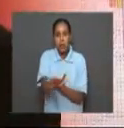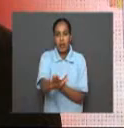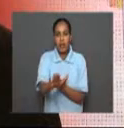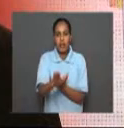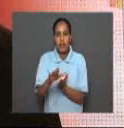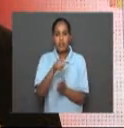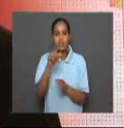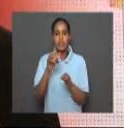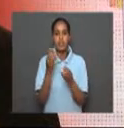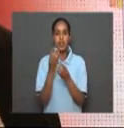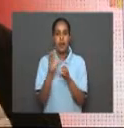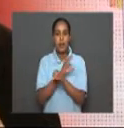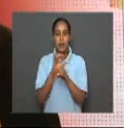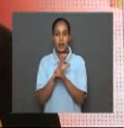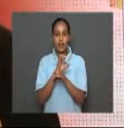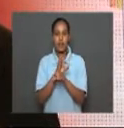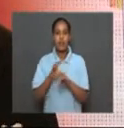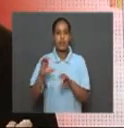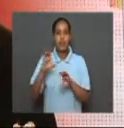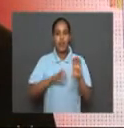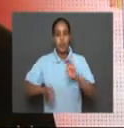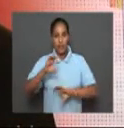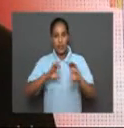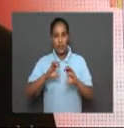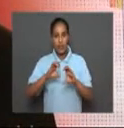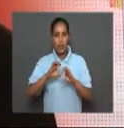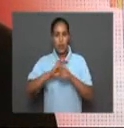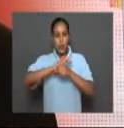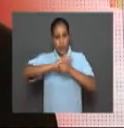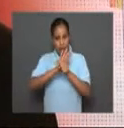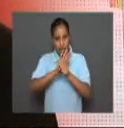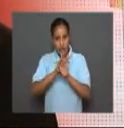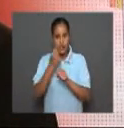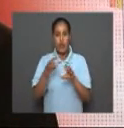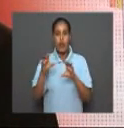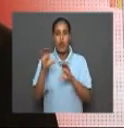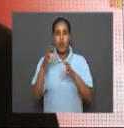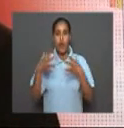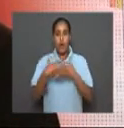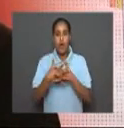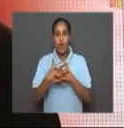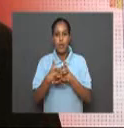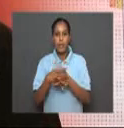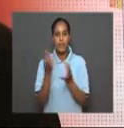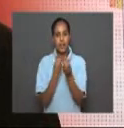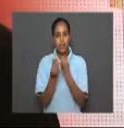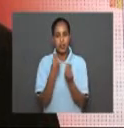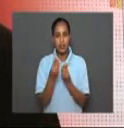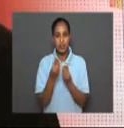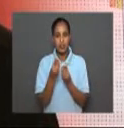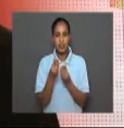His company, Kinetic Chemicals, patented the compound and trademarked it